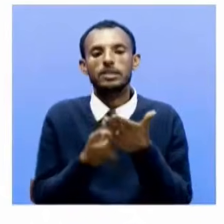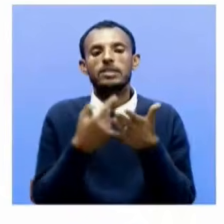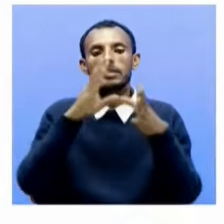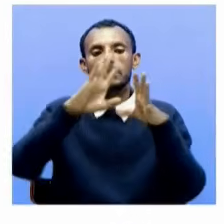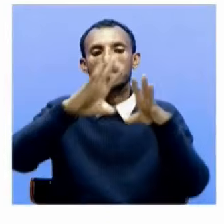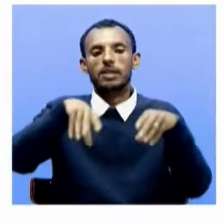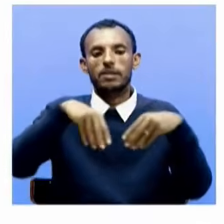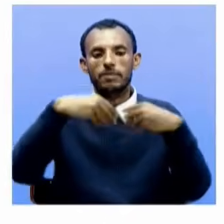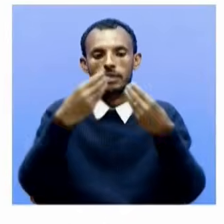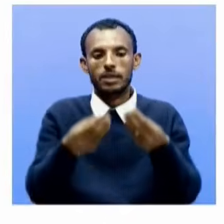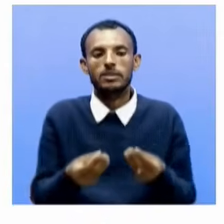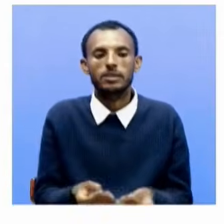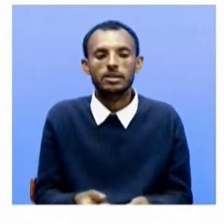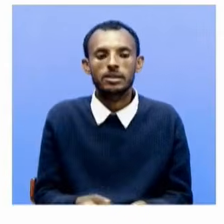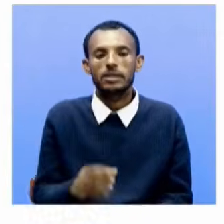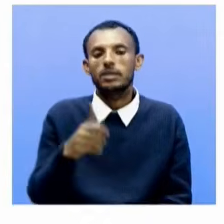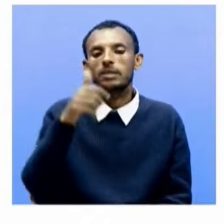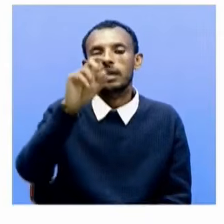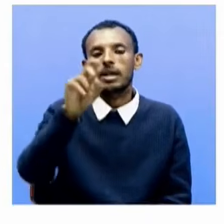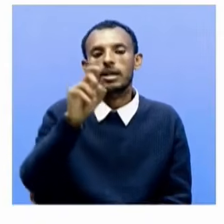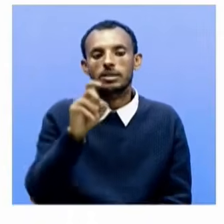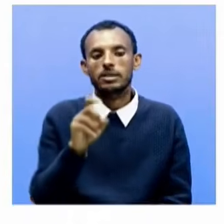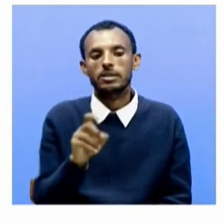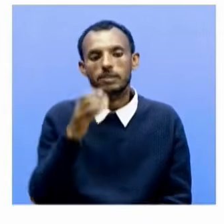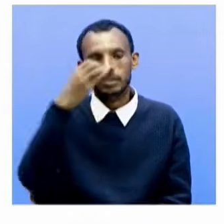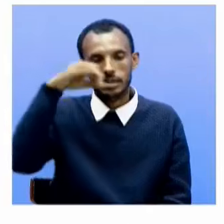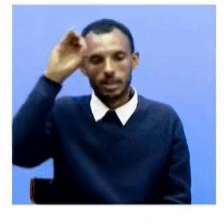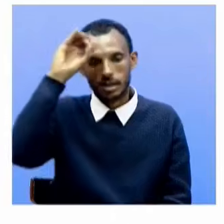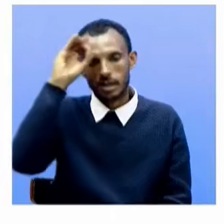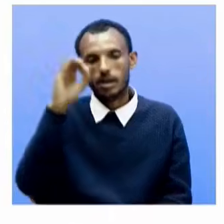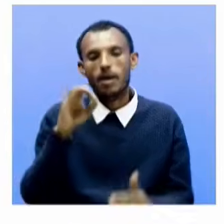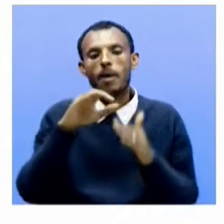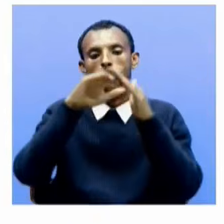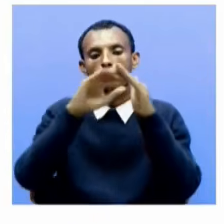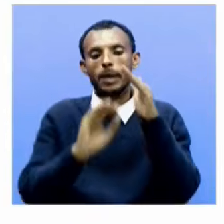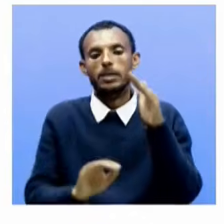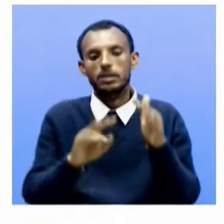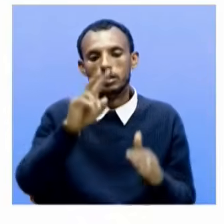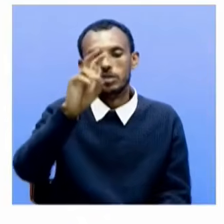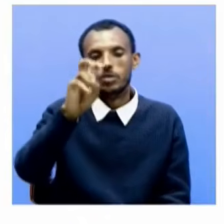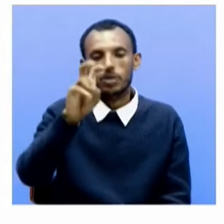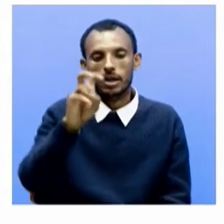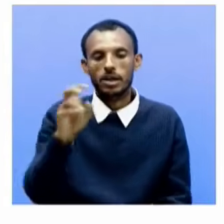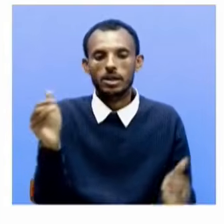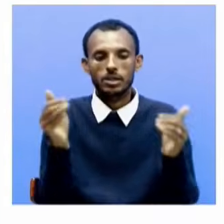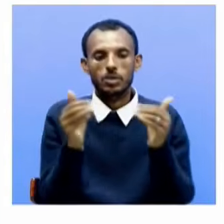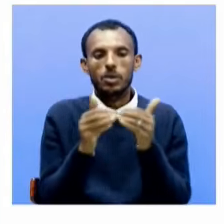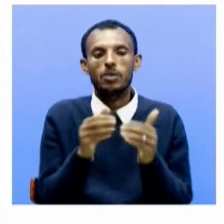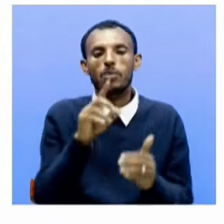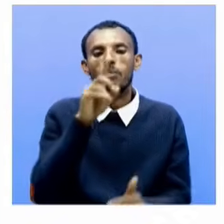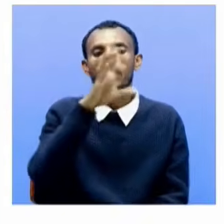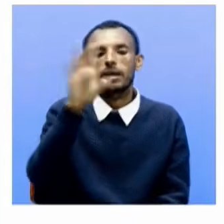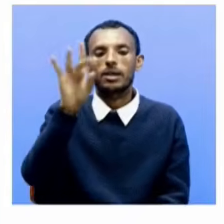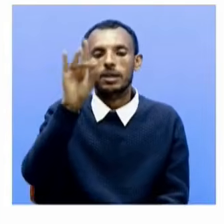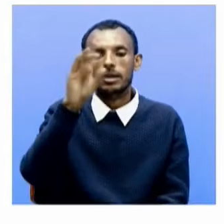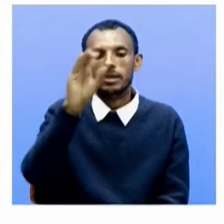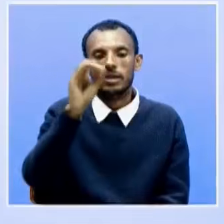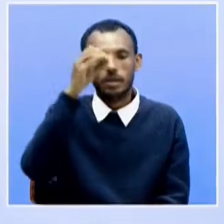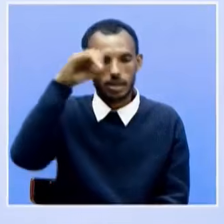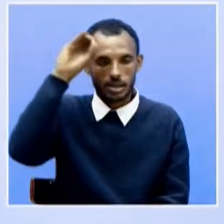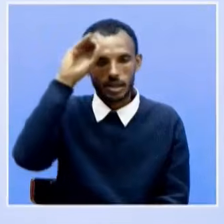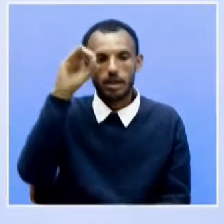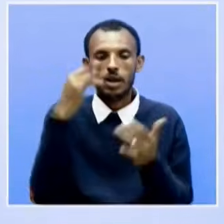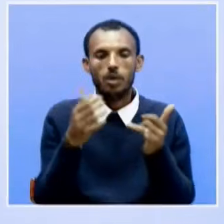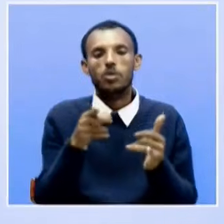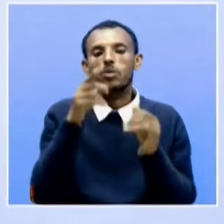us 10x degree minus 20 degree is equals to 180 degree. Now